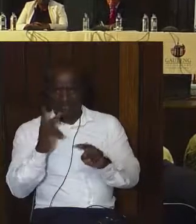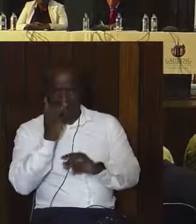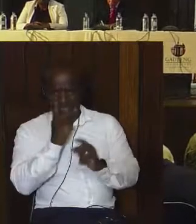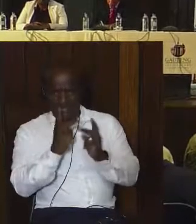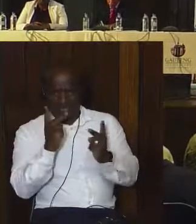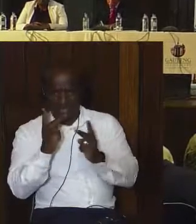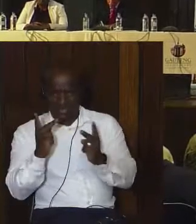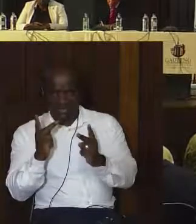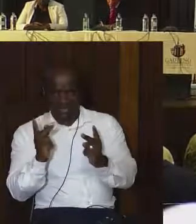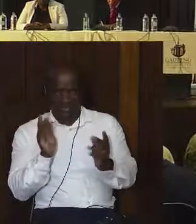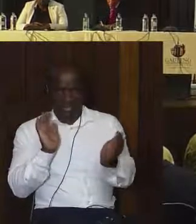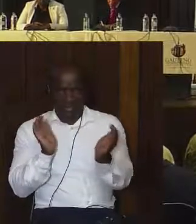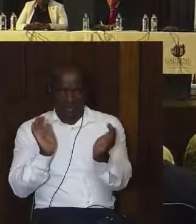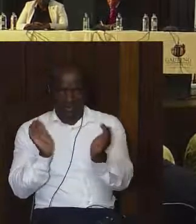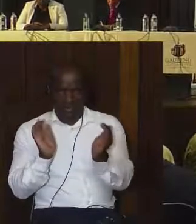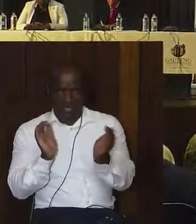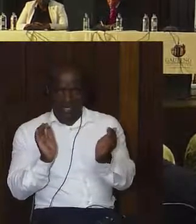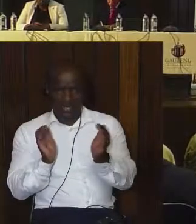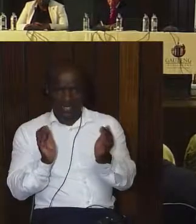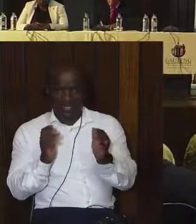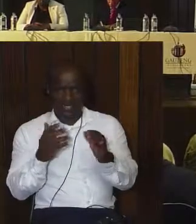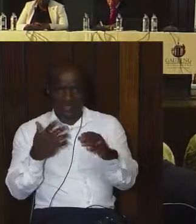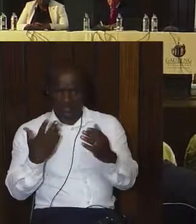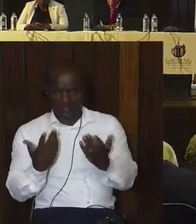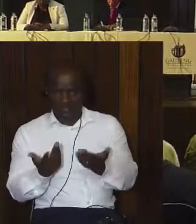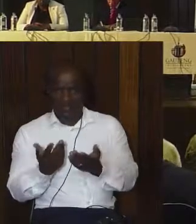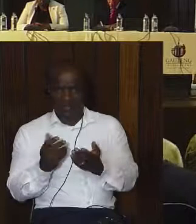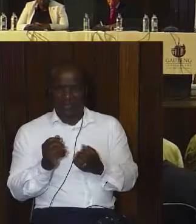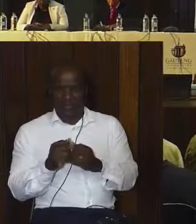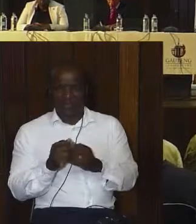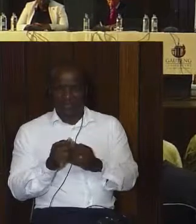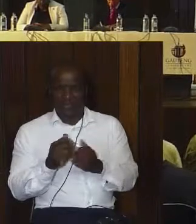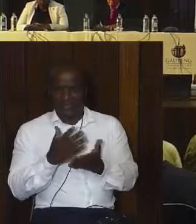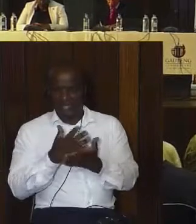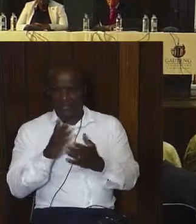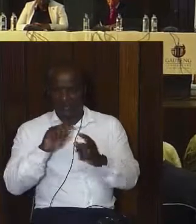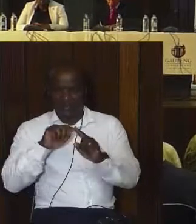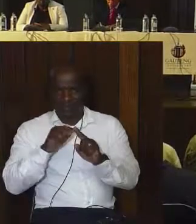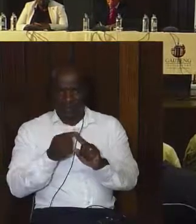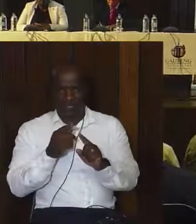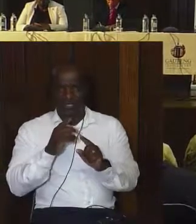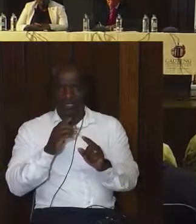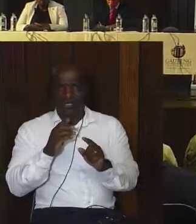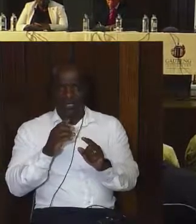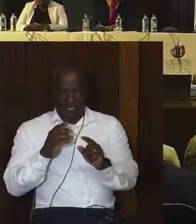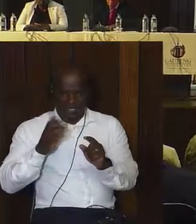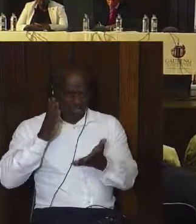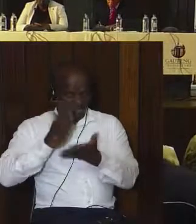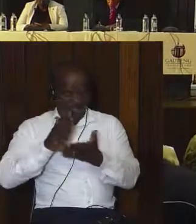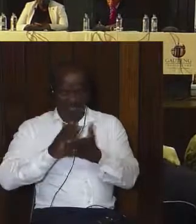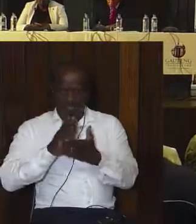the patronage guarantee, they were at some point going to fall short.